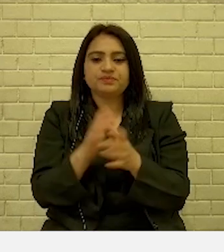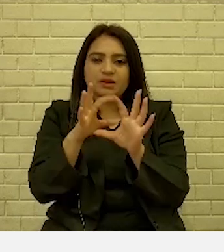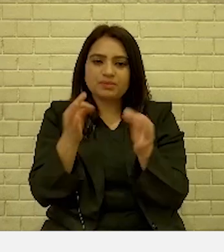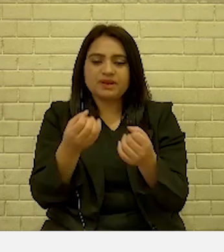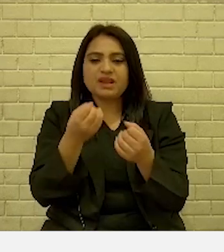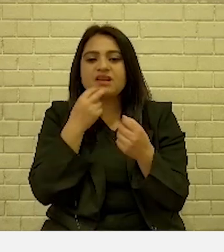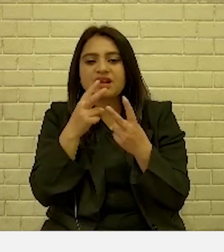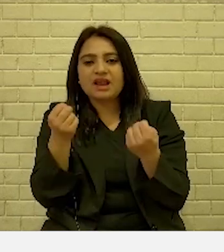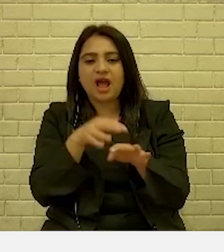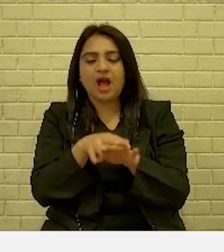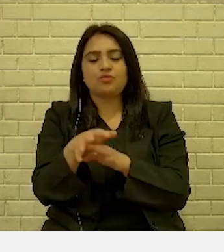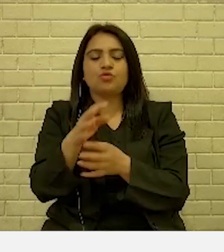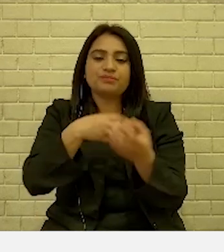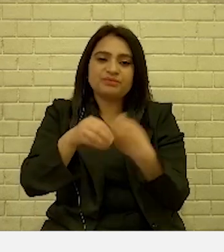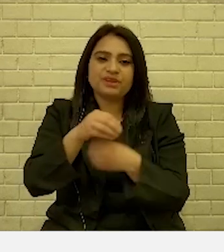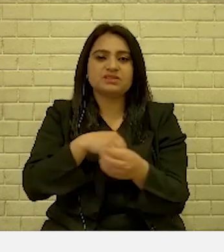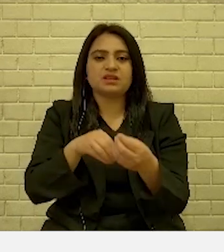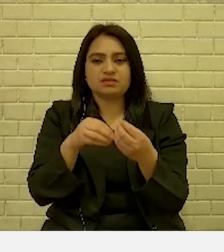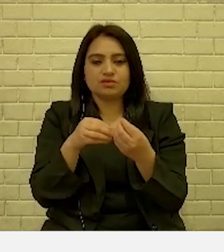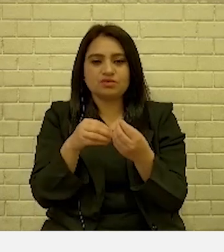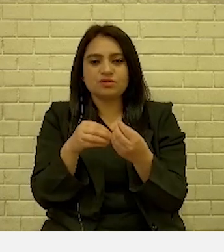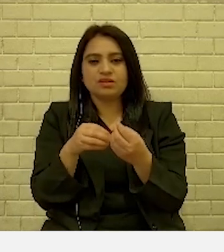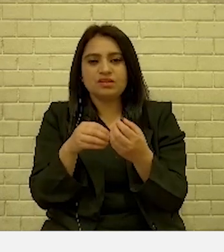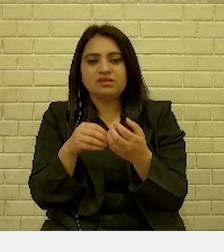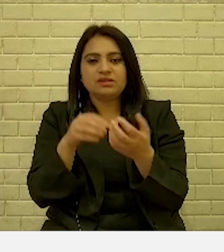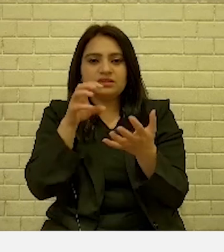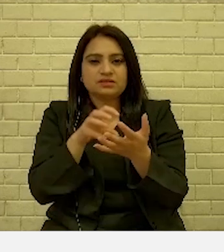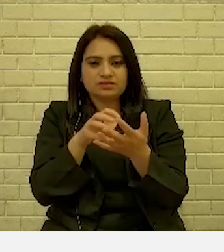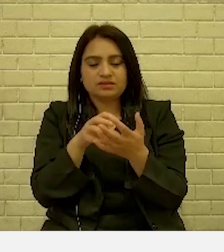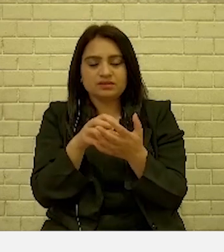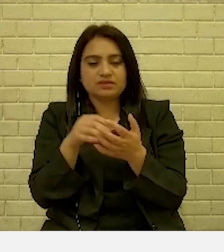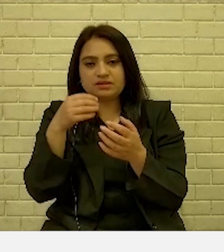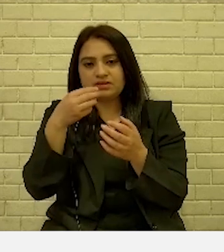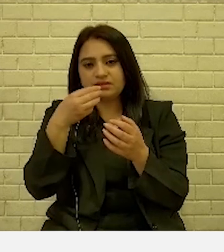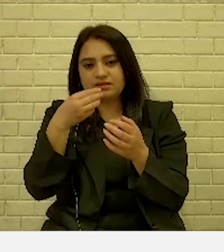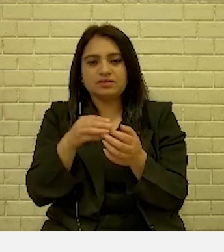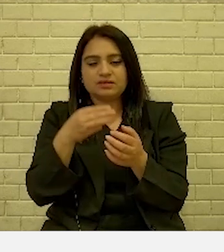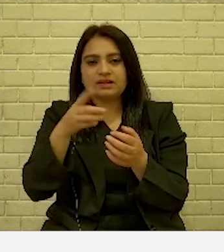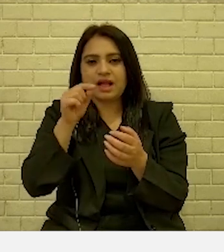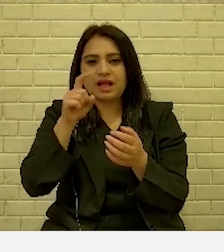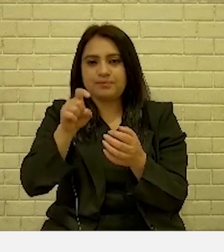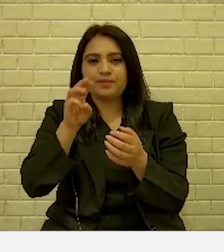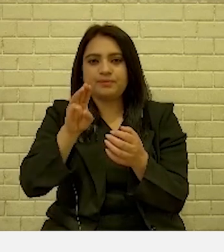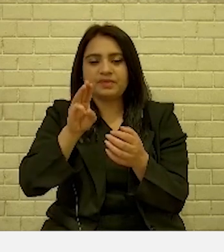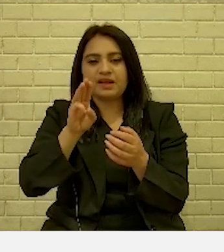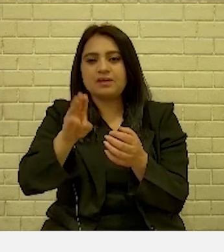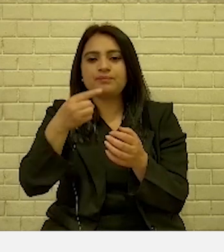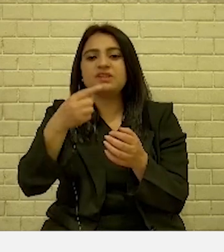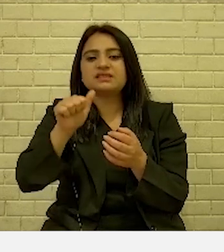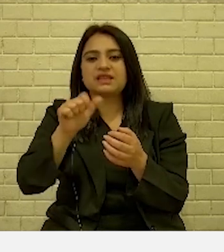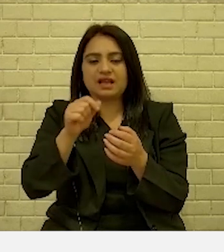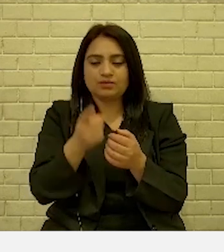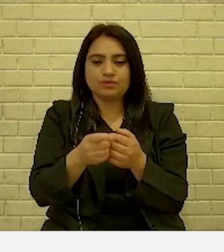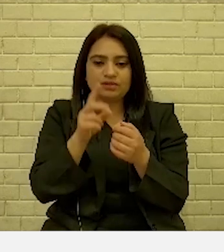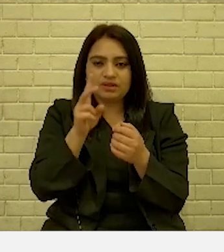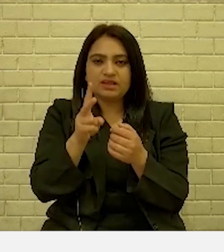you must try it if you go there. And then in the evenings, this is the time when the city comes into life. This is the time when you will actually see the beauty of